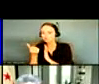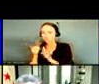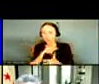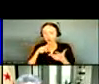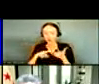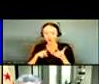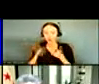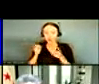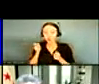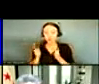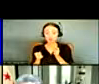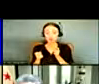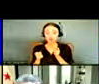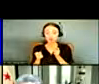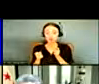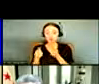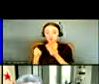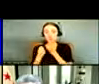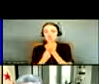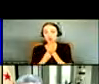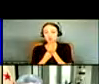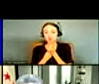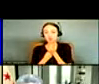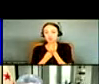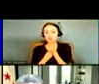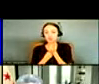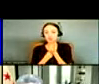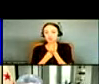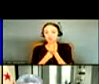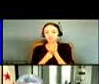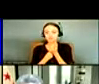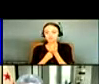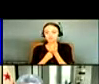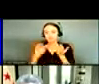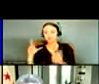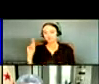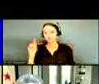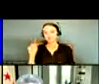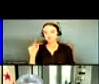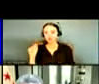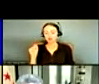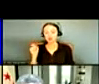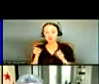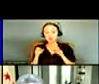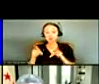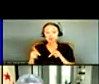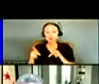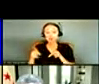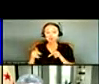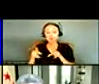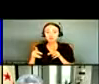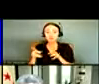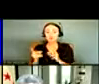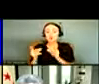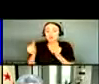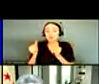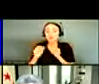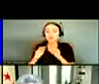in infrastructure in terms of what DDOT does to allow them to more quickly install